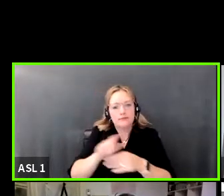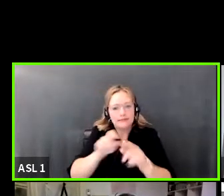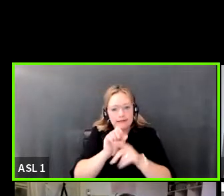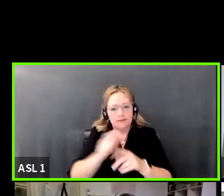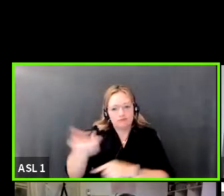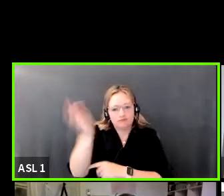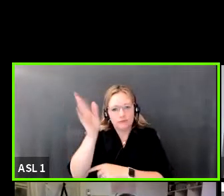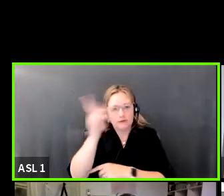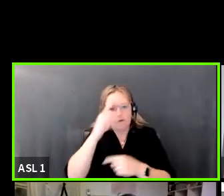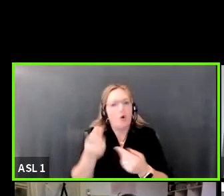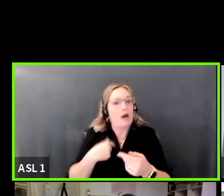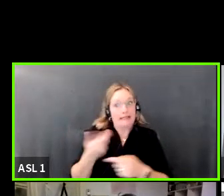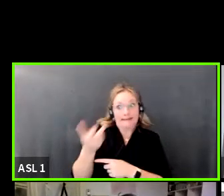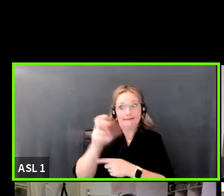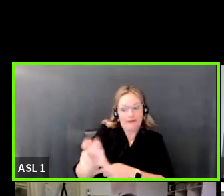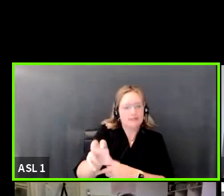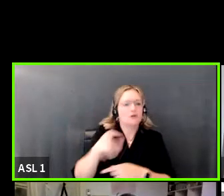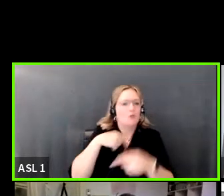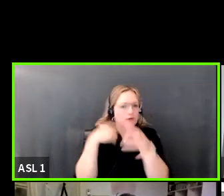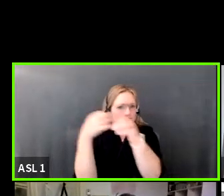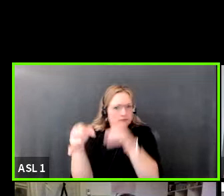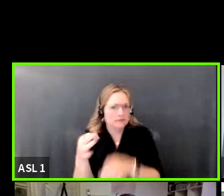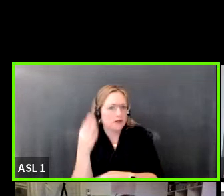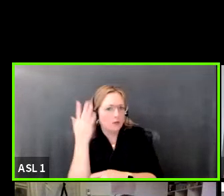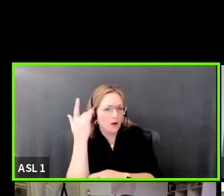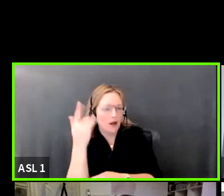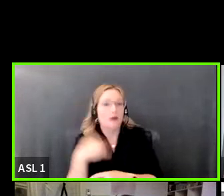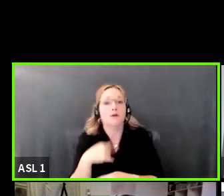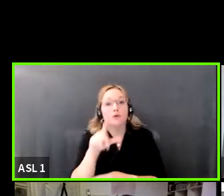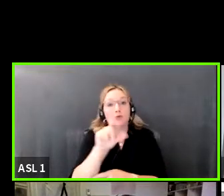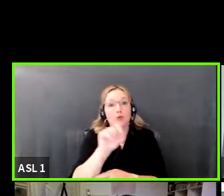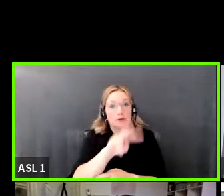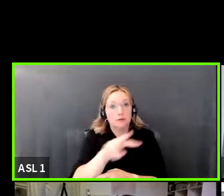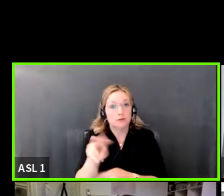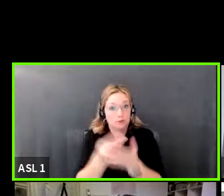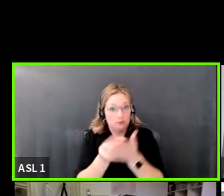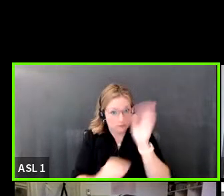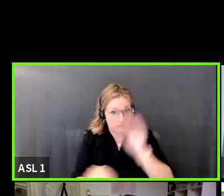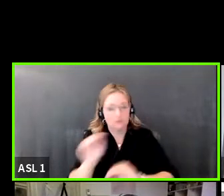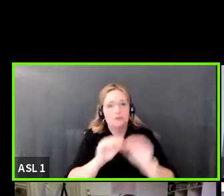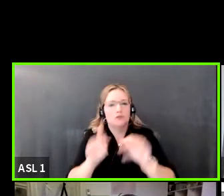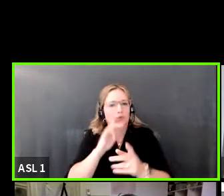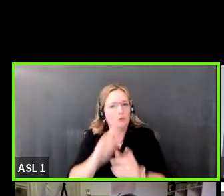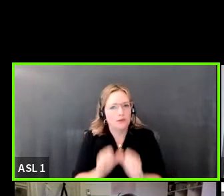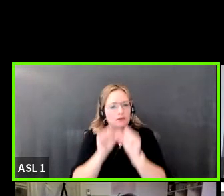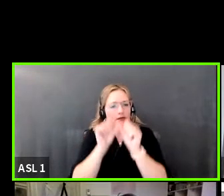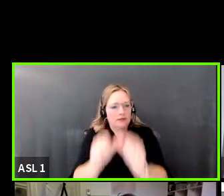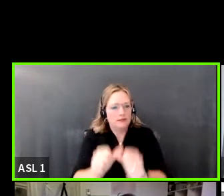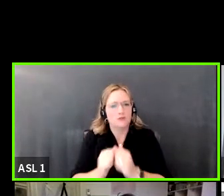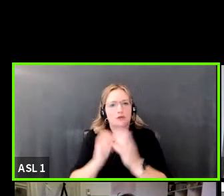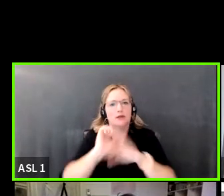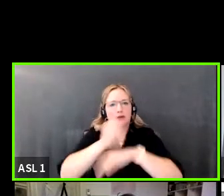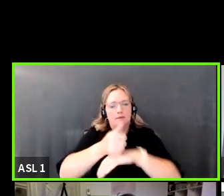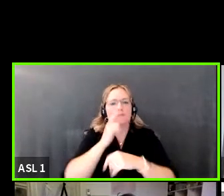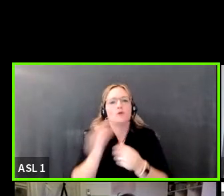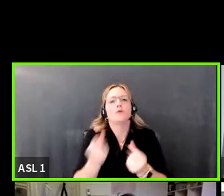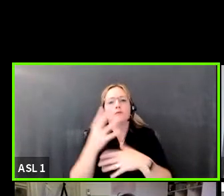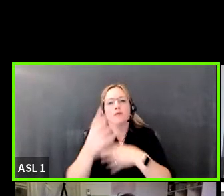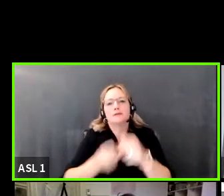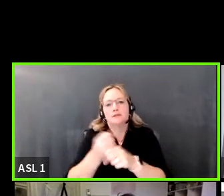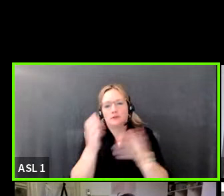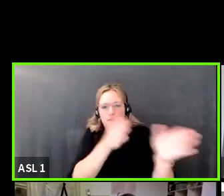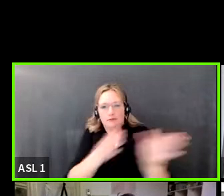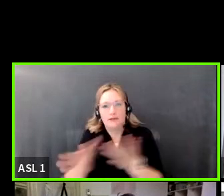investments the 2022 budget will enable the ottawa police service to continue the implementation of its multi-year plan for organizational